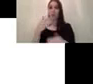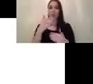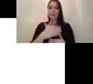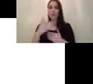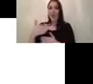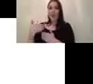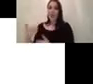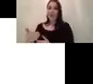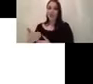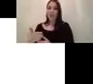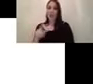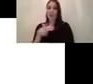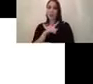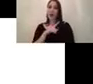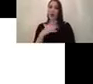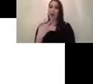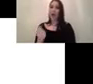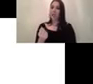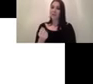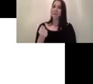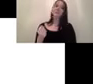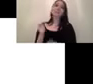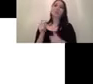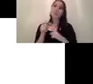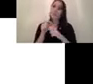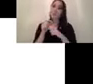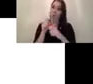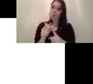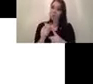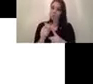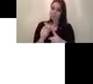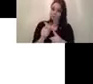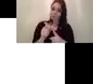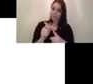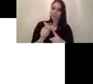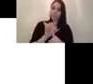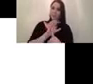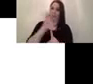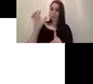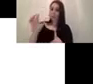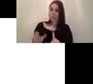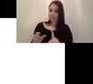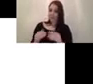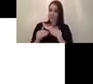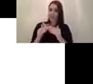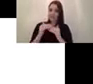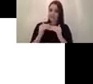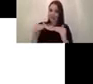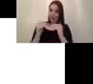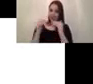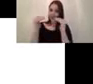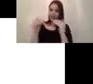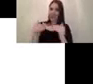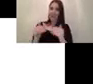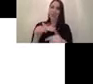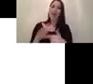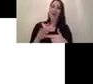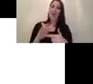because it has the regional proposal stage that propose the region of interest or the proposal, and then it's classify